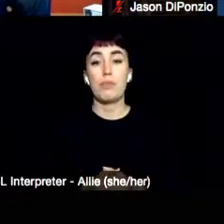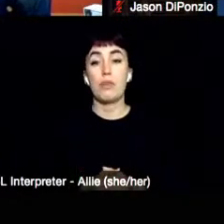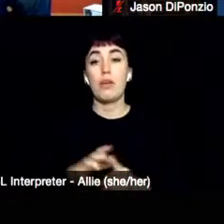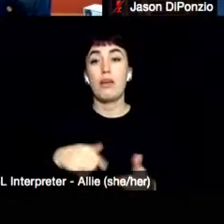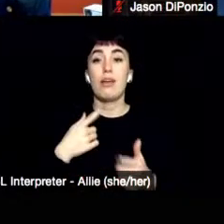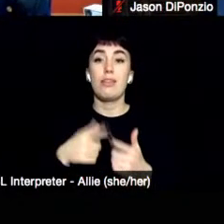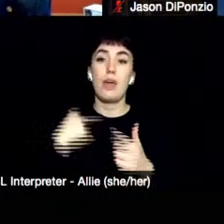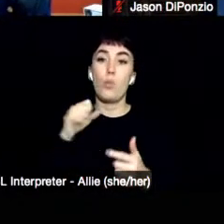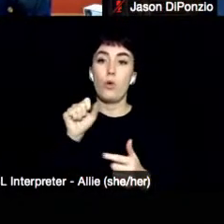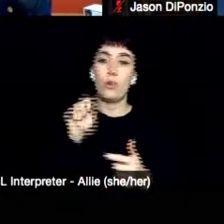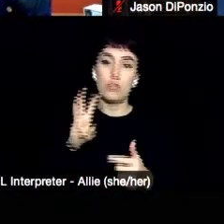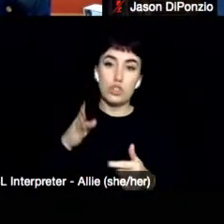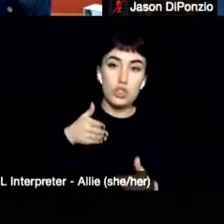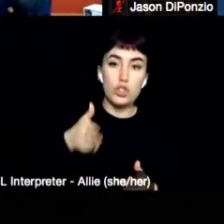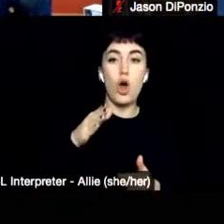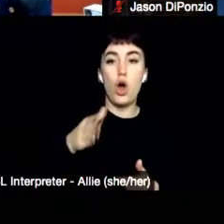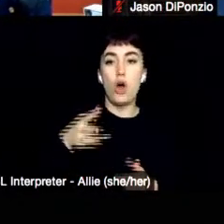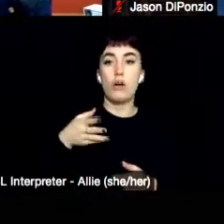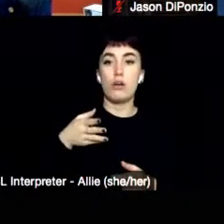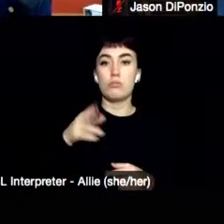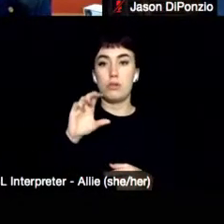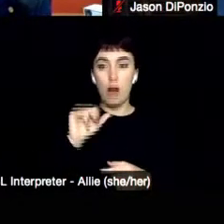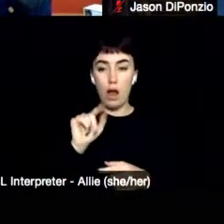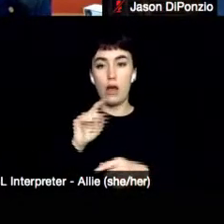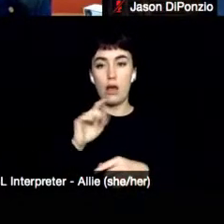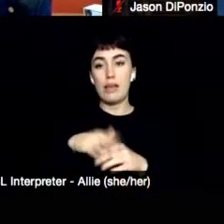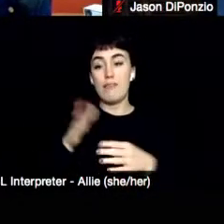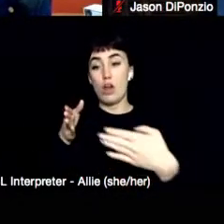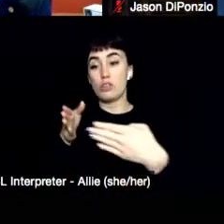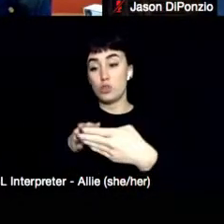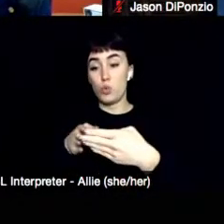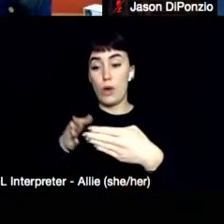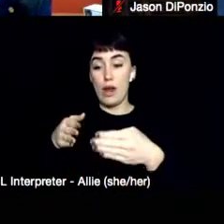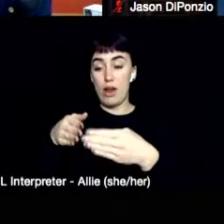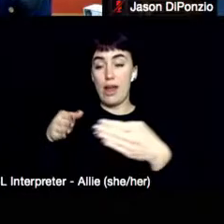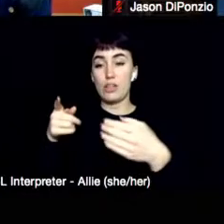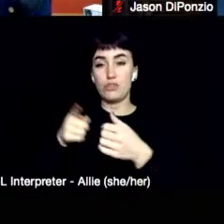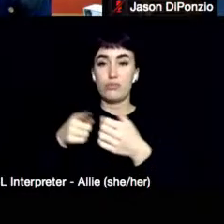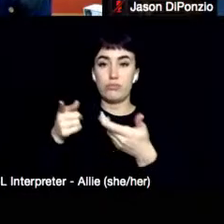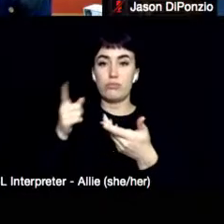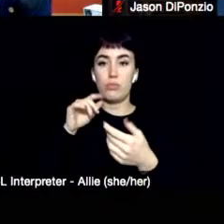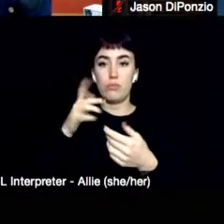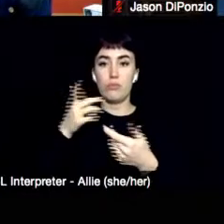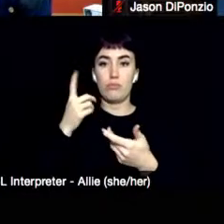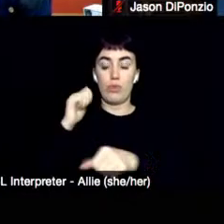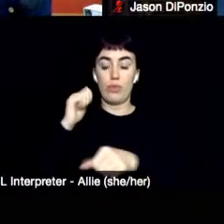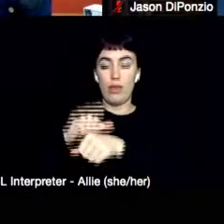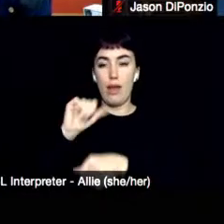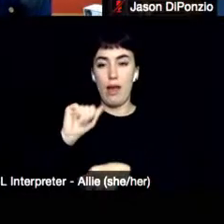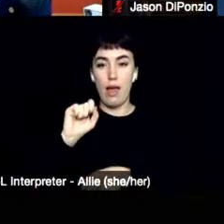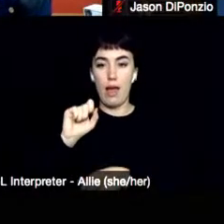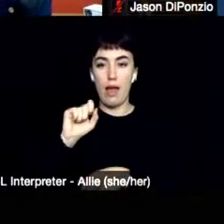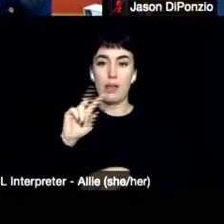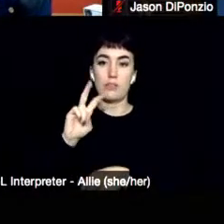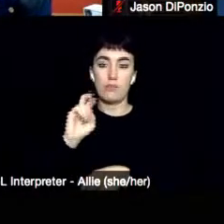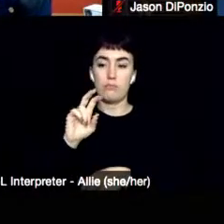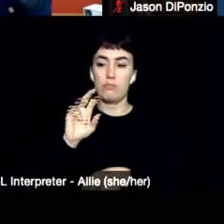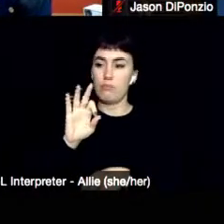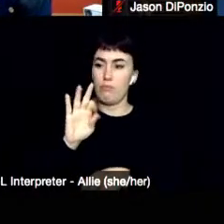cut even in square edges on the asphalt and remove that with equipment, and then load it into dump trucks to then take it off